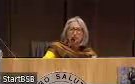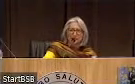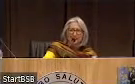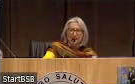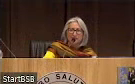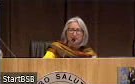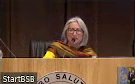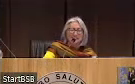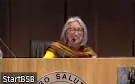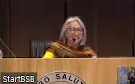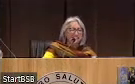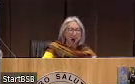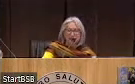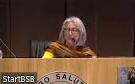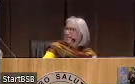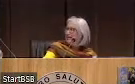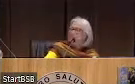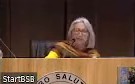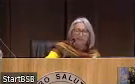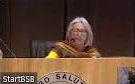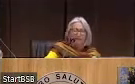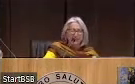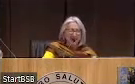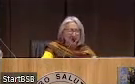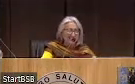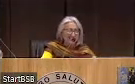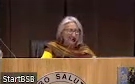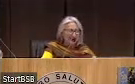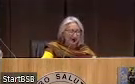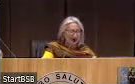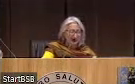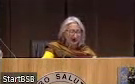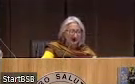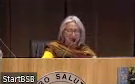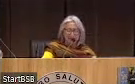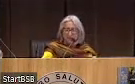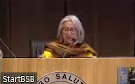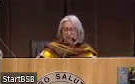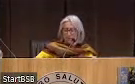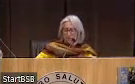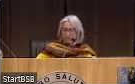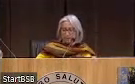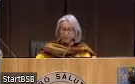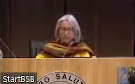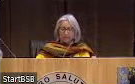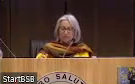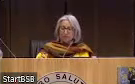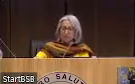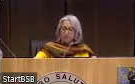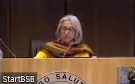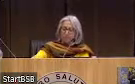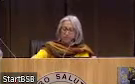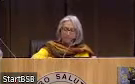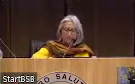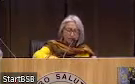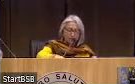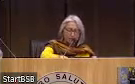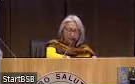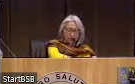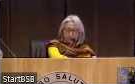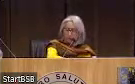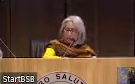So technology is not our friend today, but let's go. Let's move on. Okay, perfect. Good afternoon,